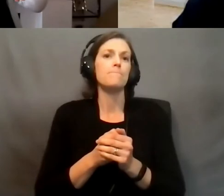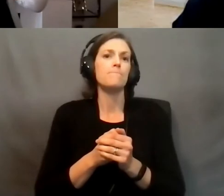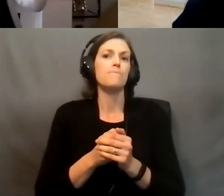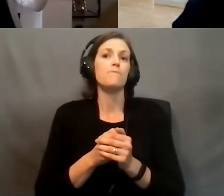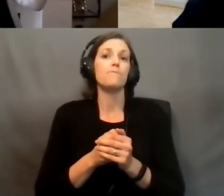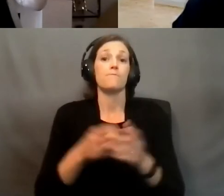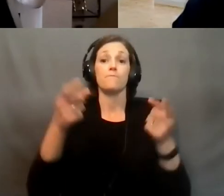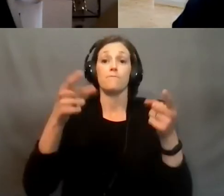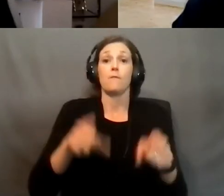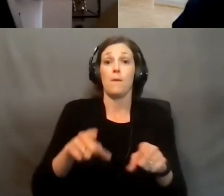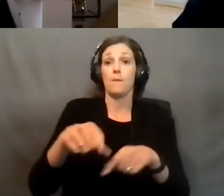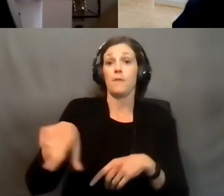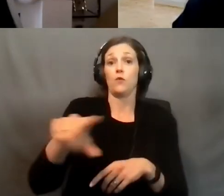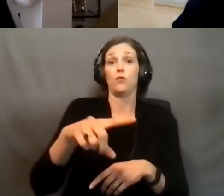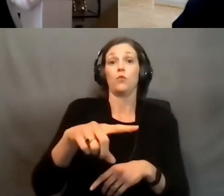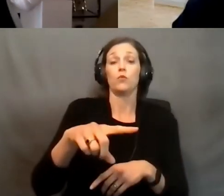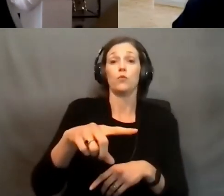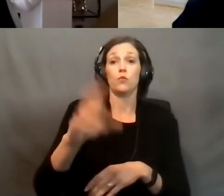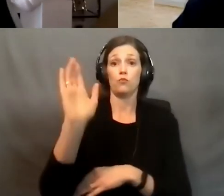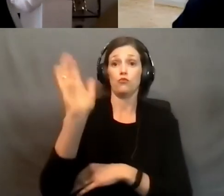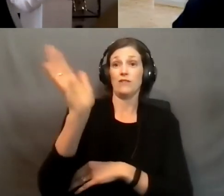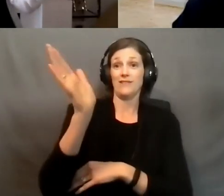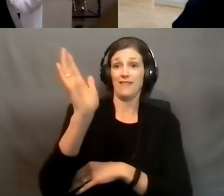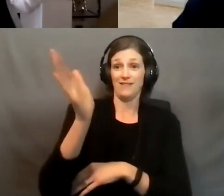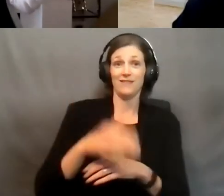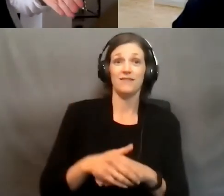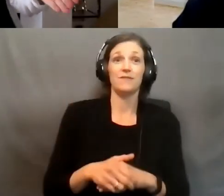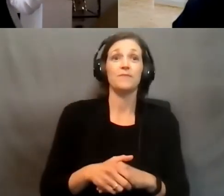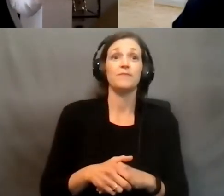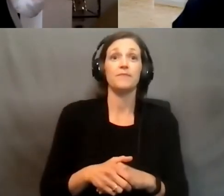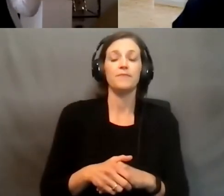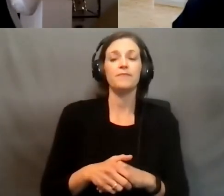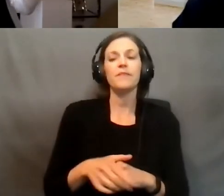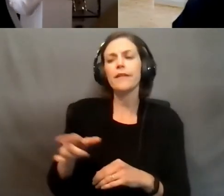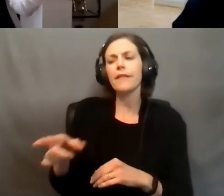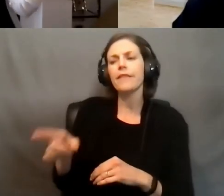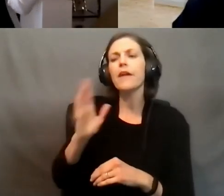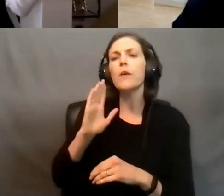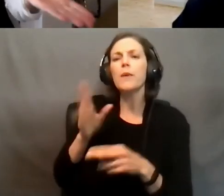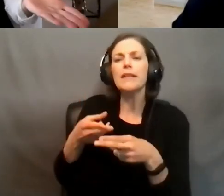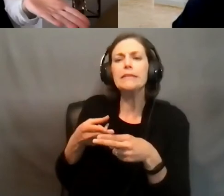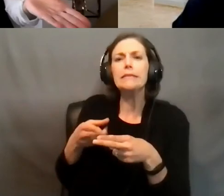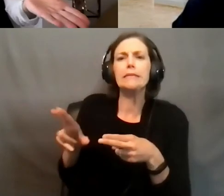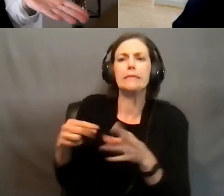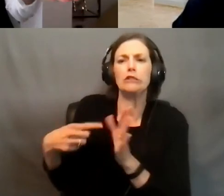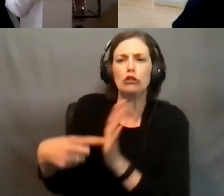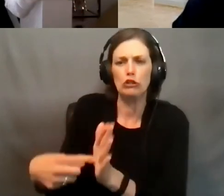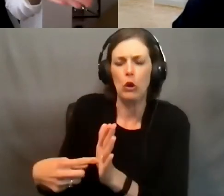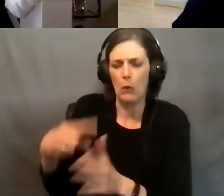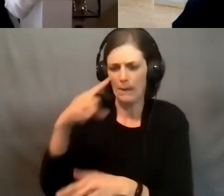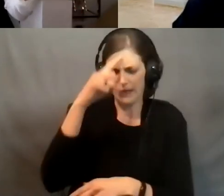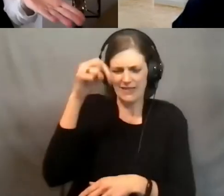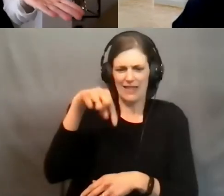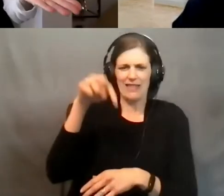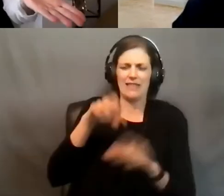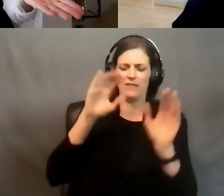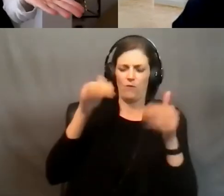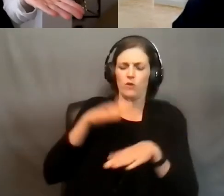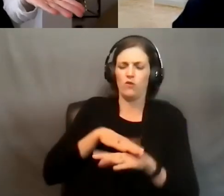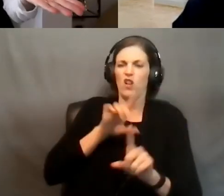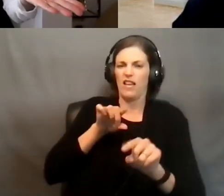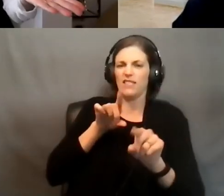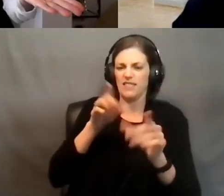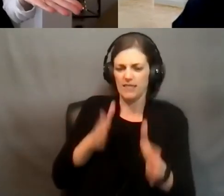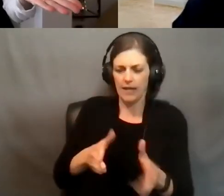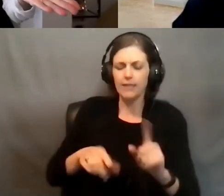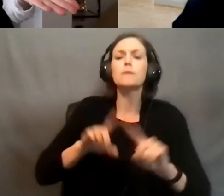When you are presenting, they will only illustrate it briefly because this is the attendee perspective, you will